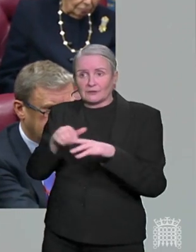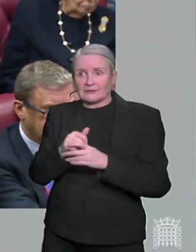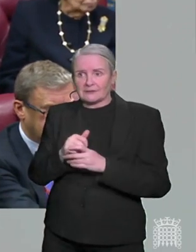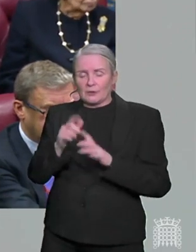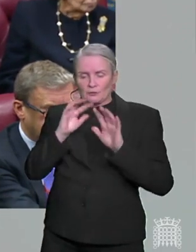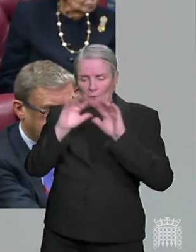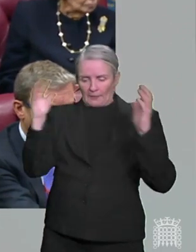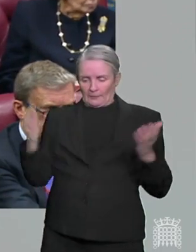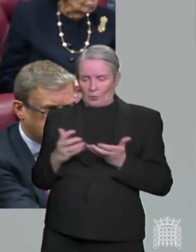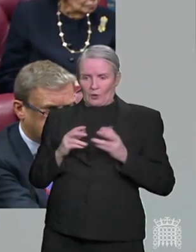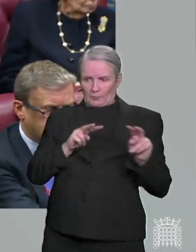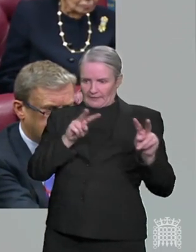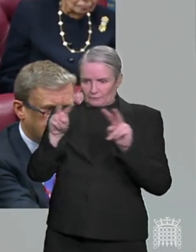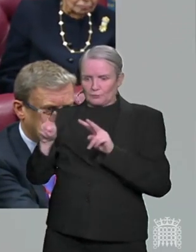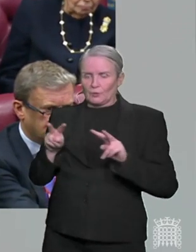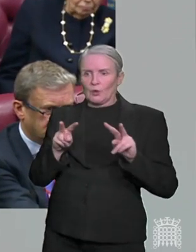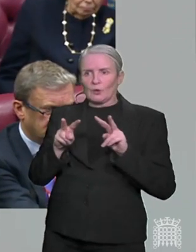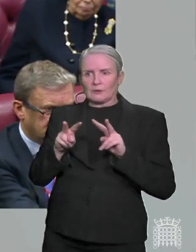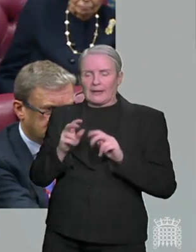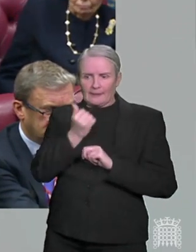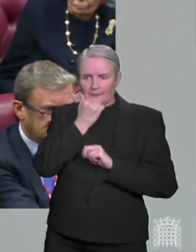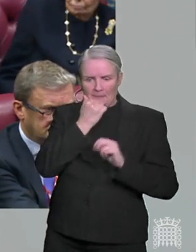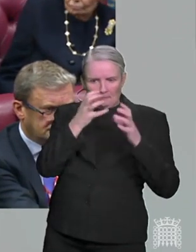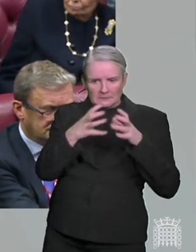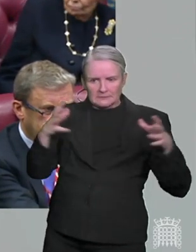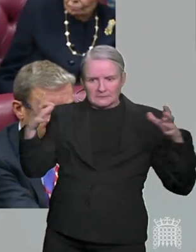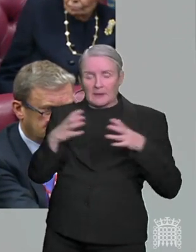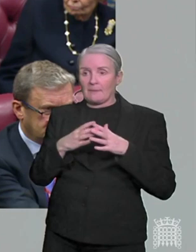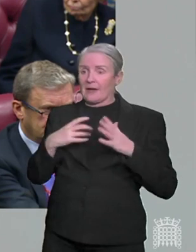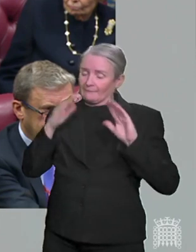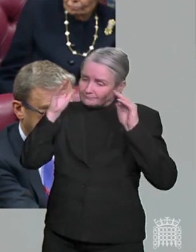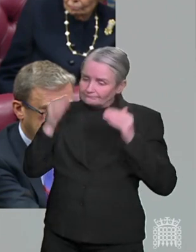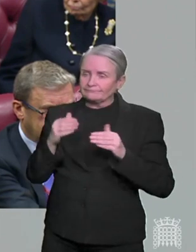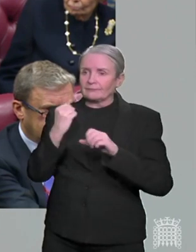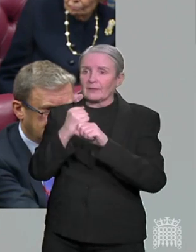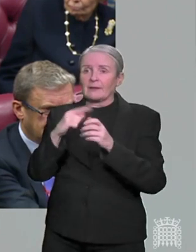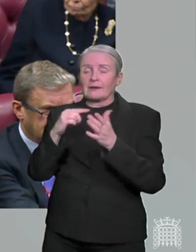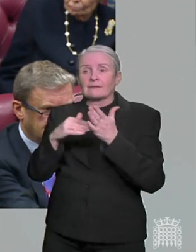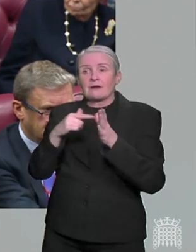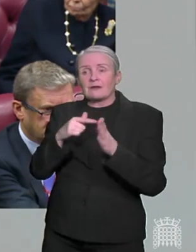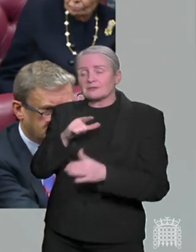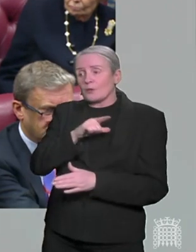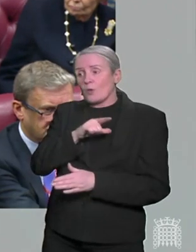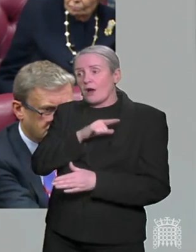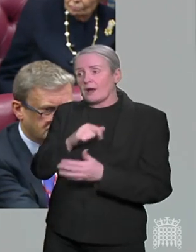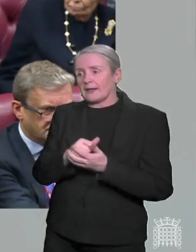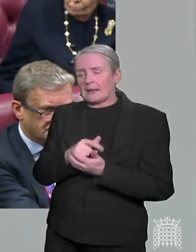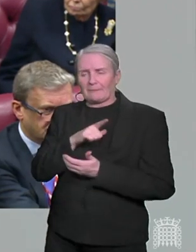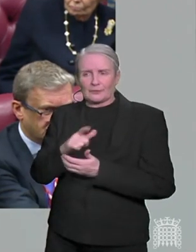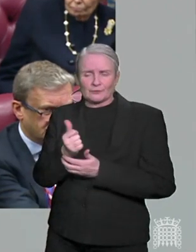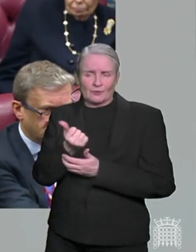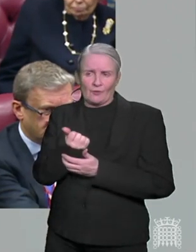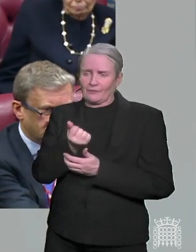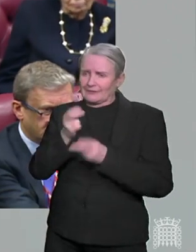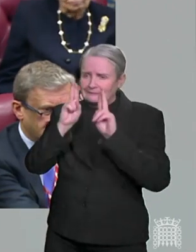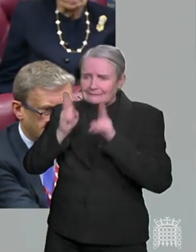the numbers. But that said, I think the reason people are focused on Gaza right now is because of the level of death and destruction,